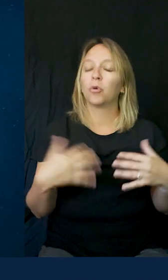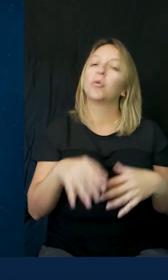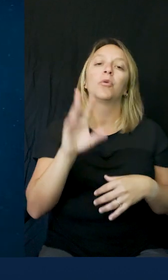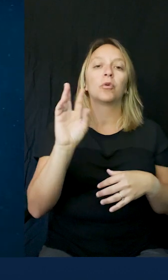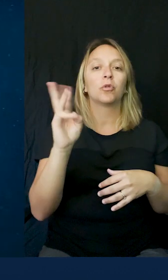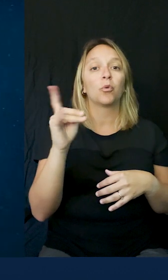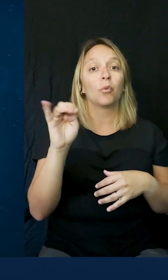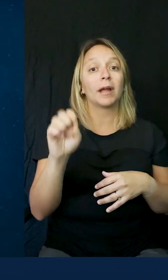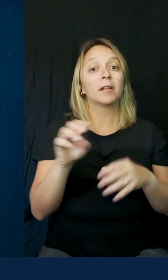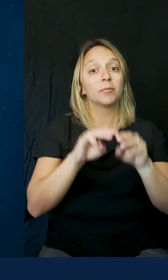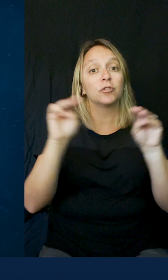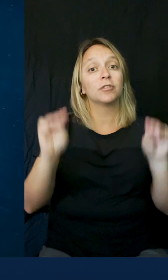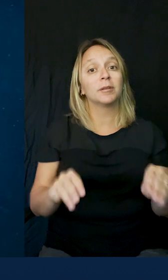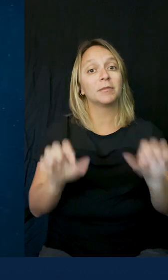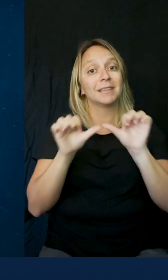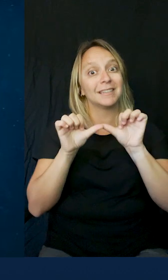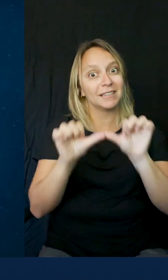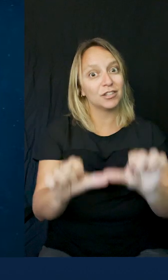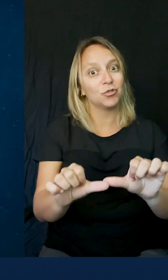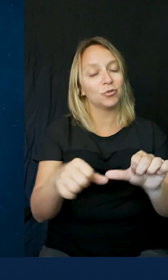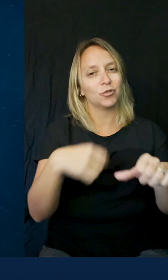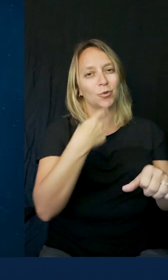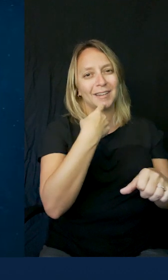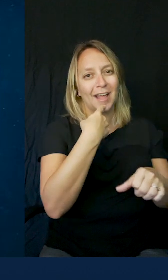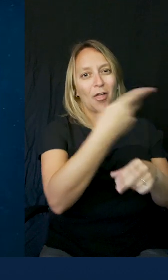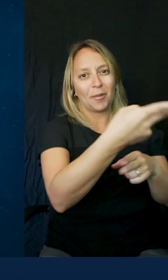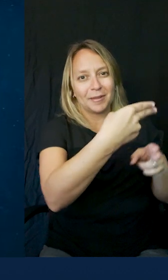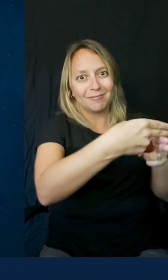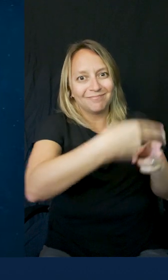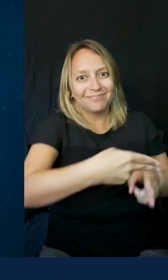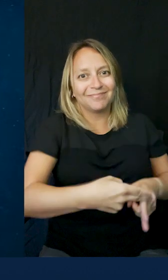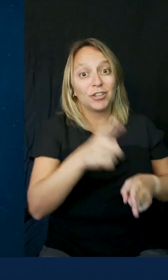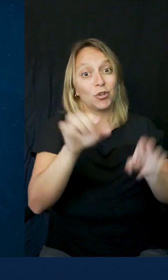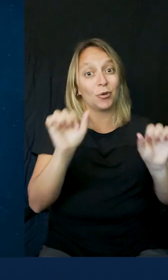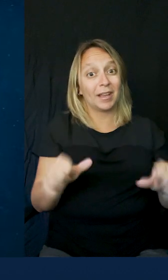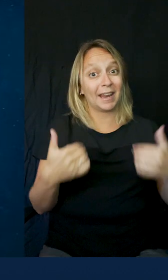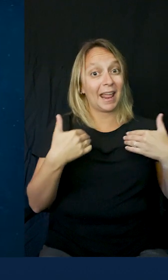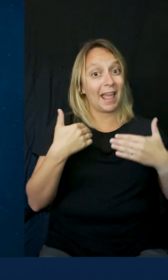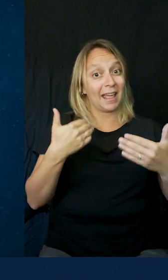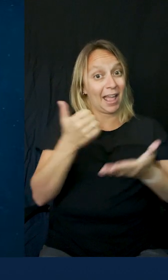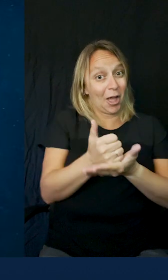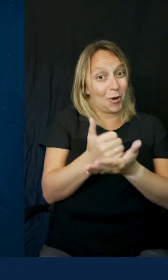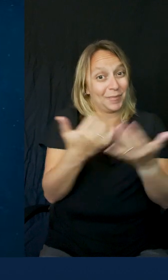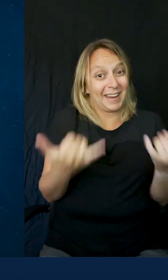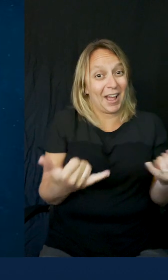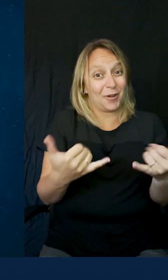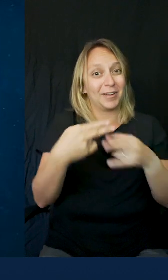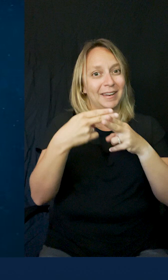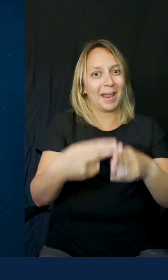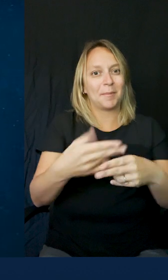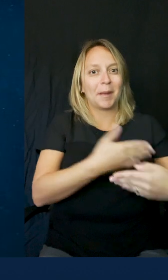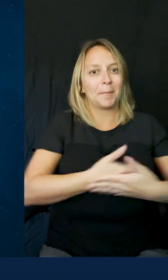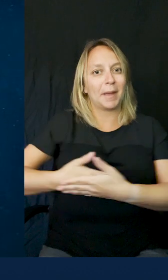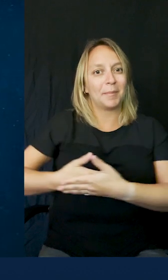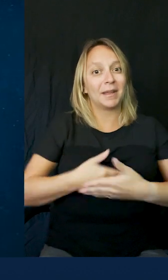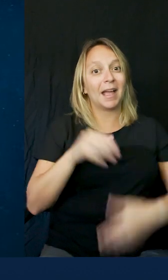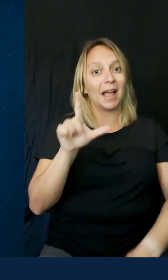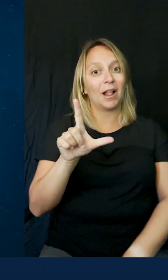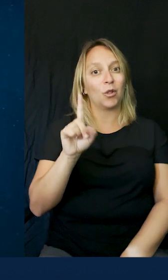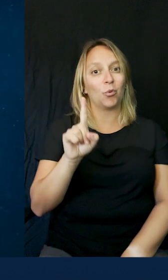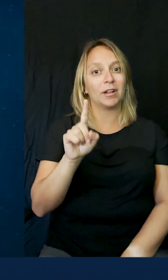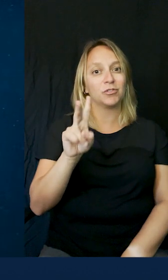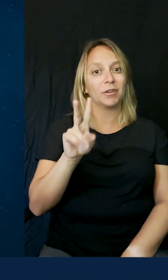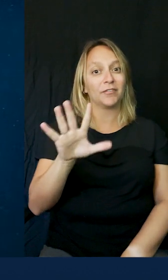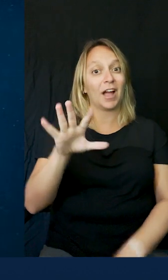give the orcas names and share their stories. You can even help name baby L125 right now by voting on our website.